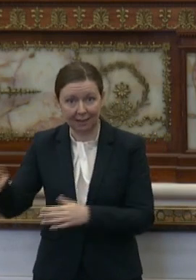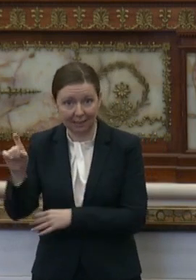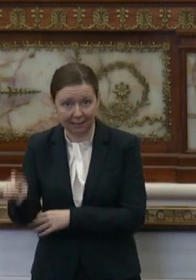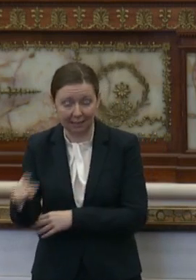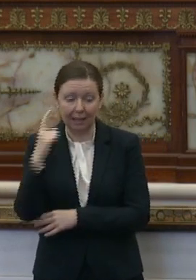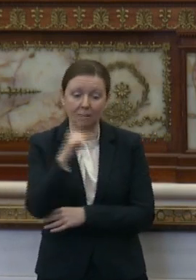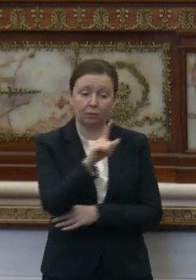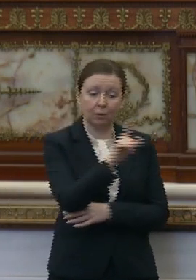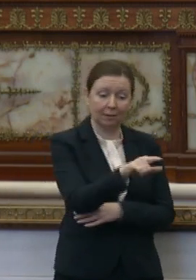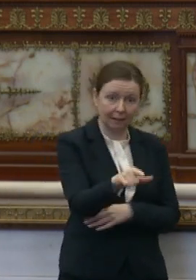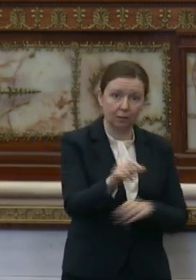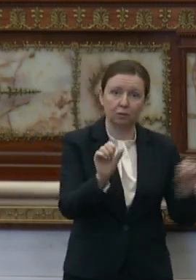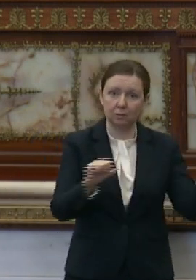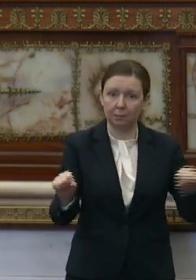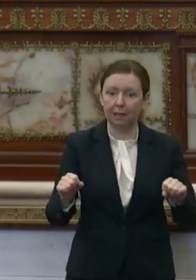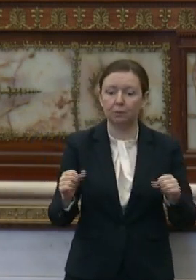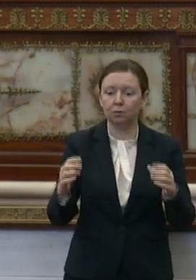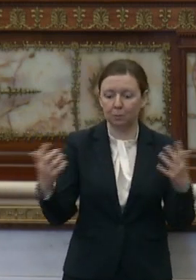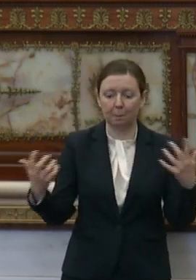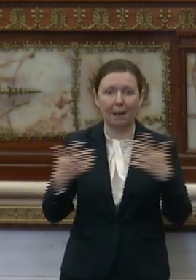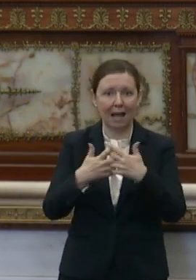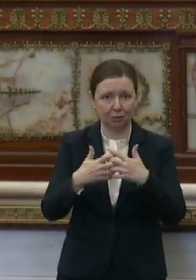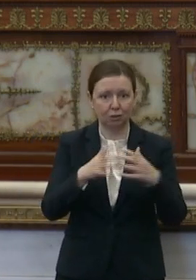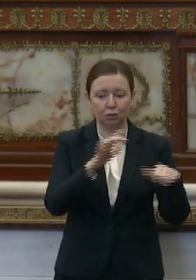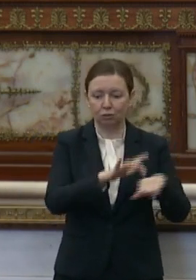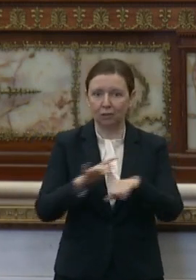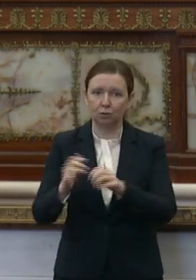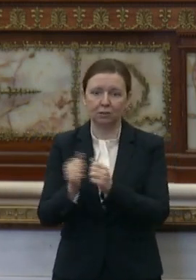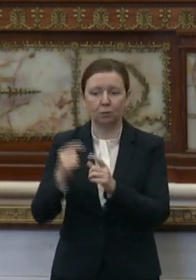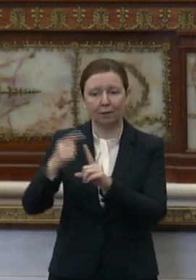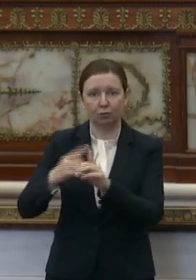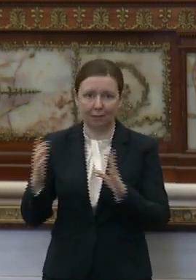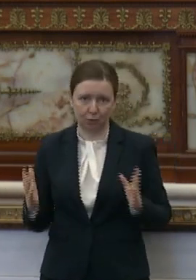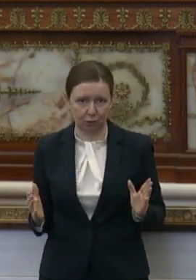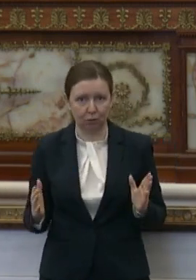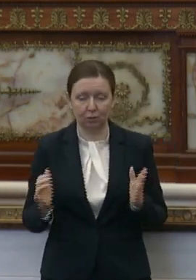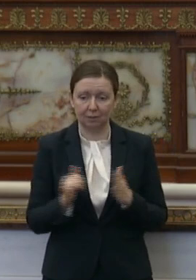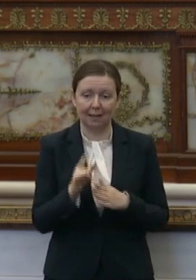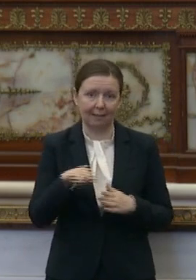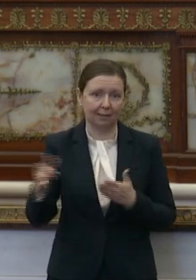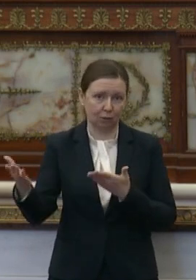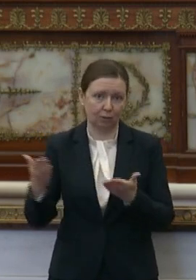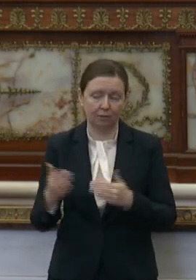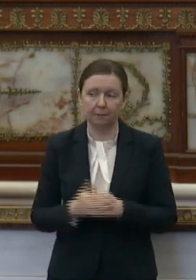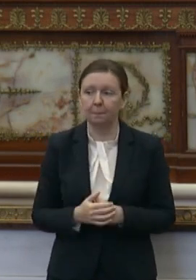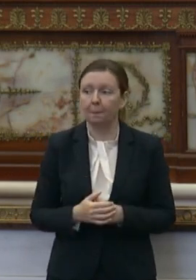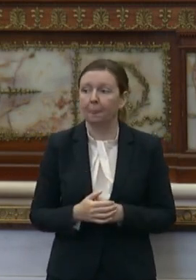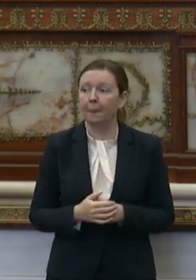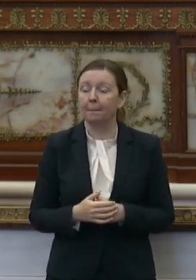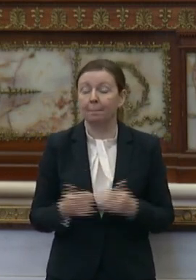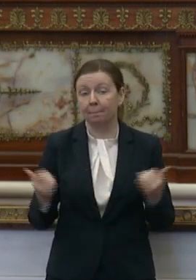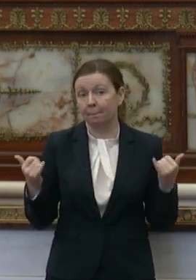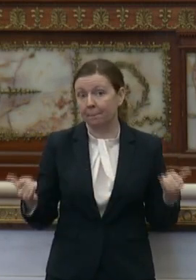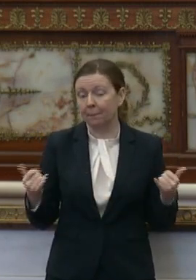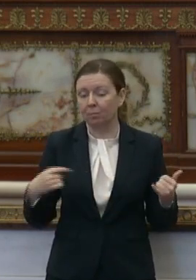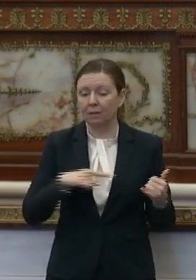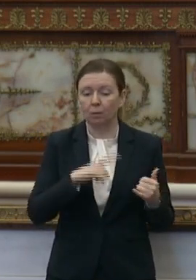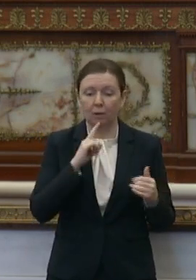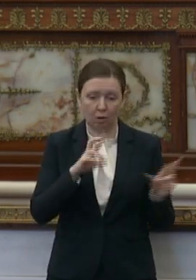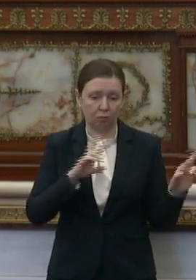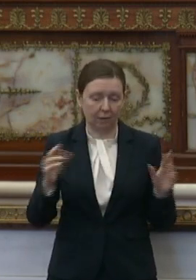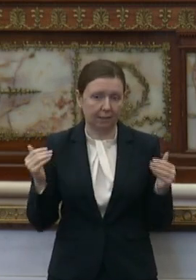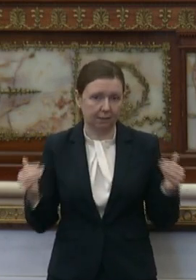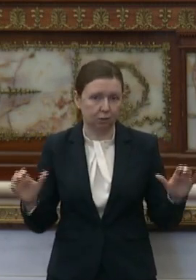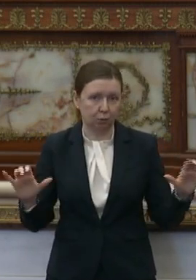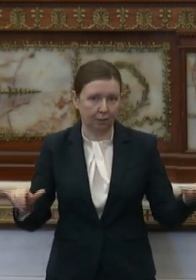our landlords to be able to match those resources with the renters that they serve. And today, we are about to do